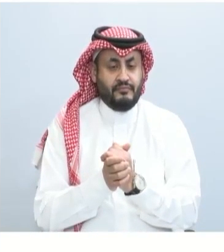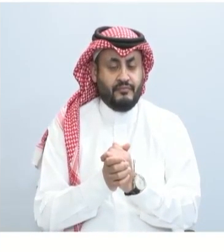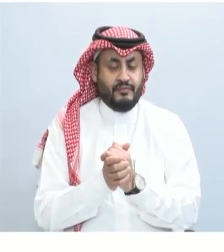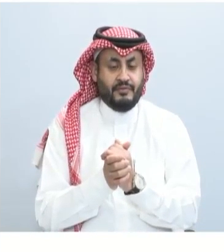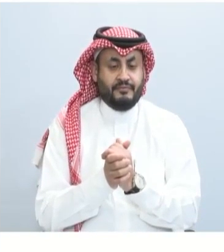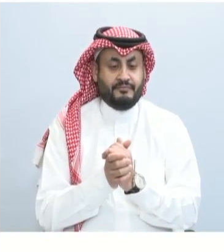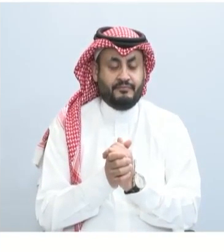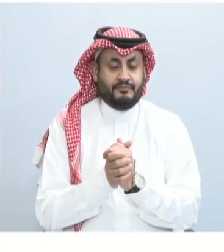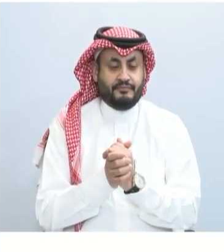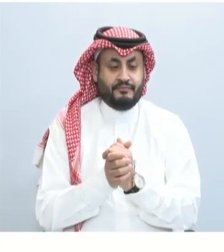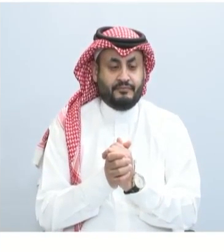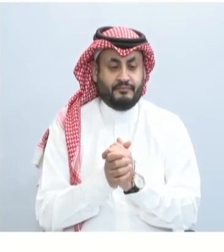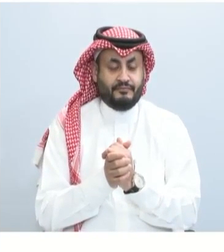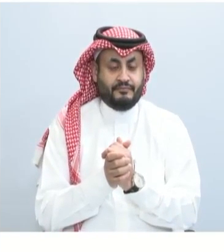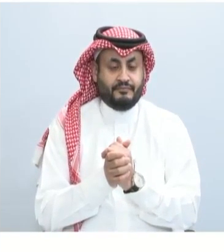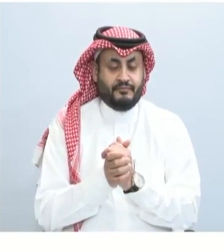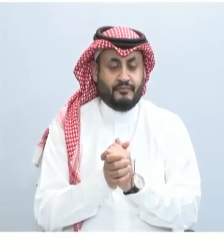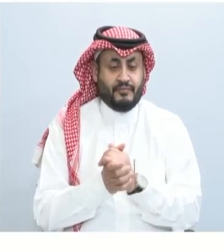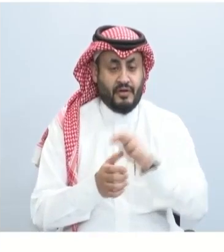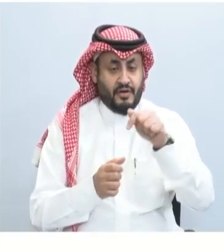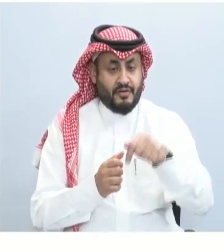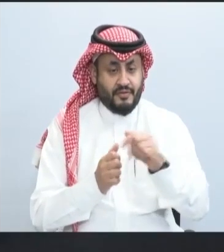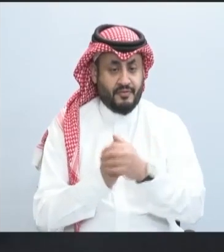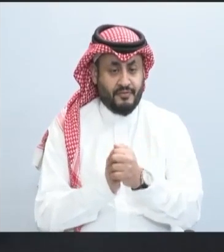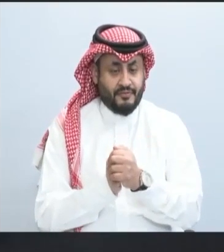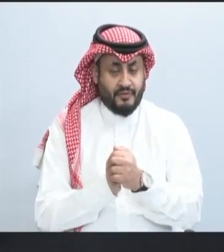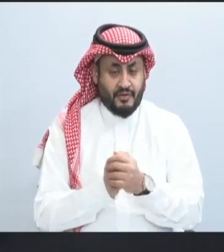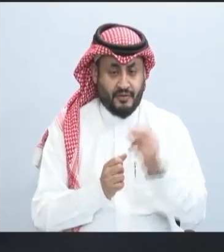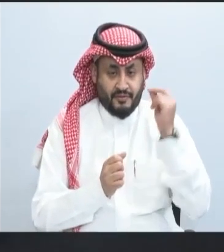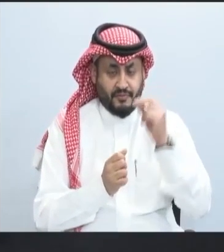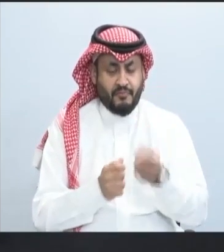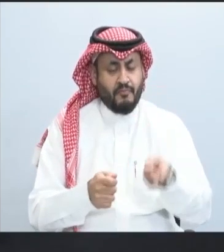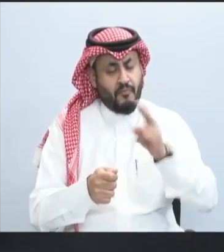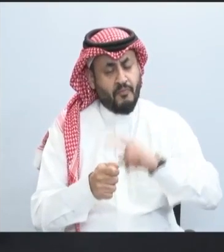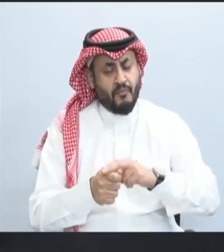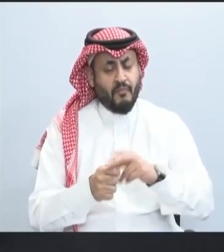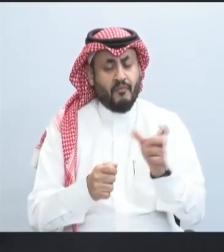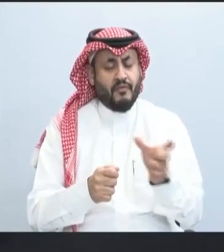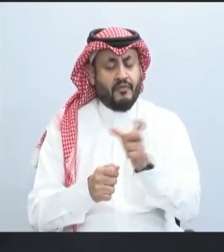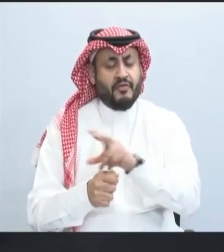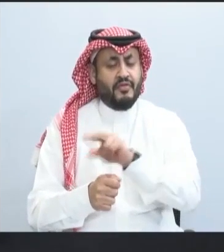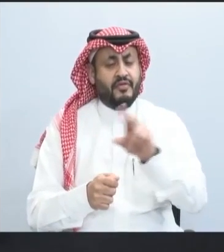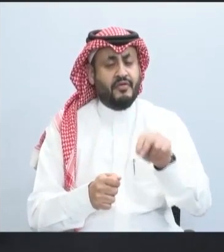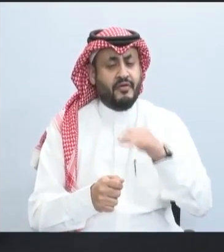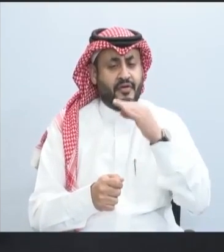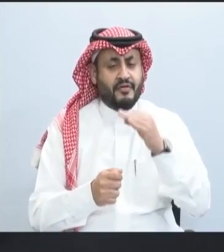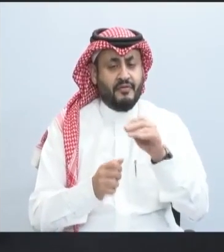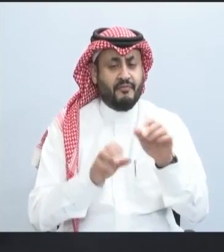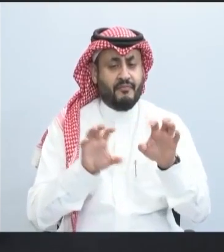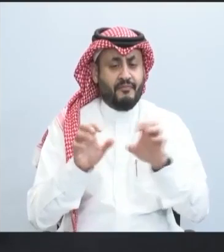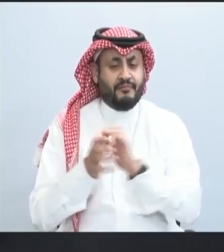and E-E. So today, inshallah, we'll get to know more words that share the same